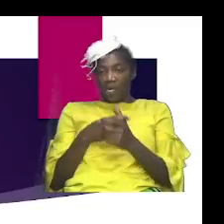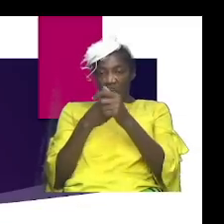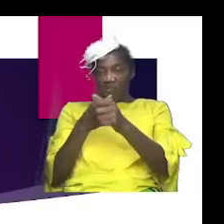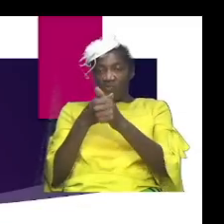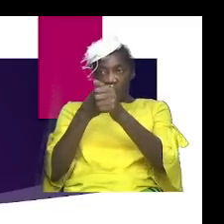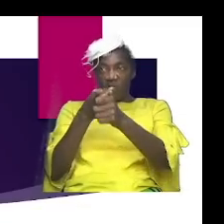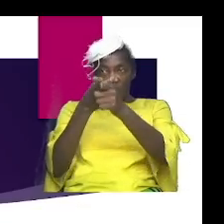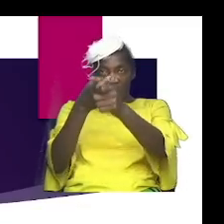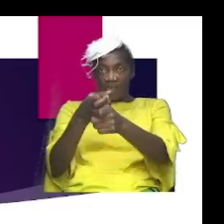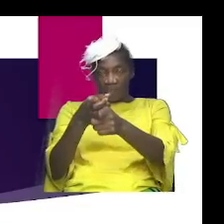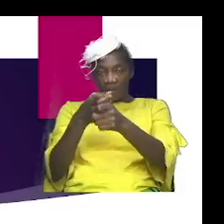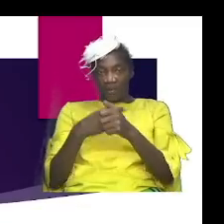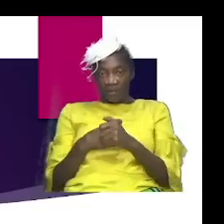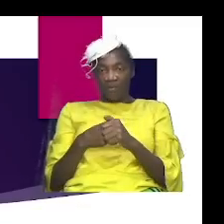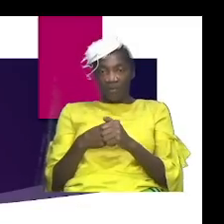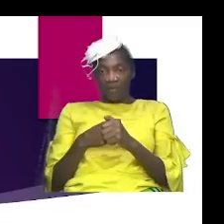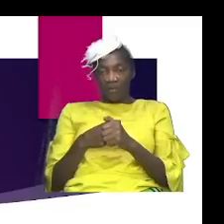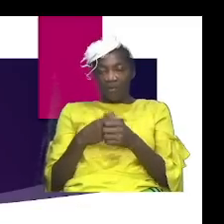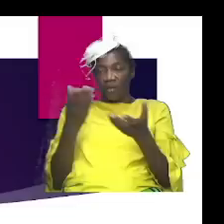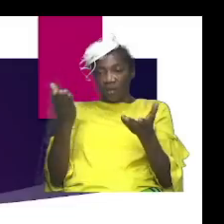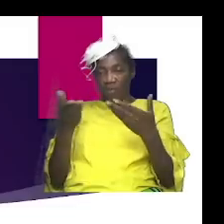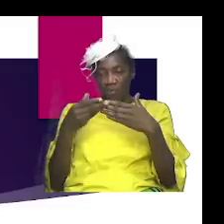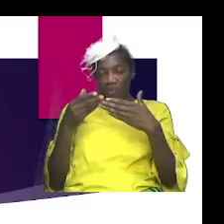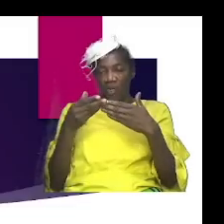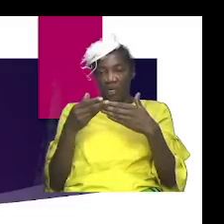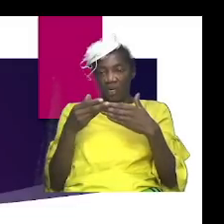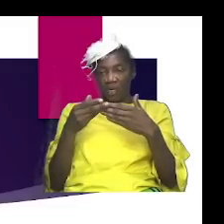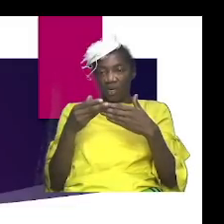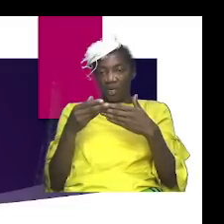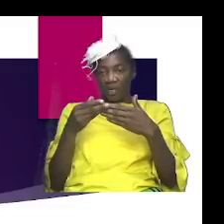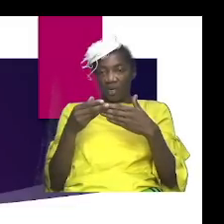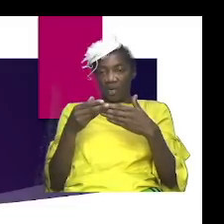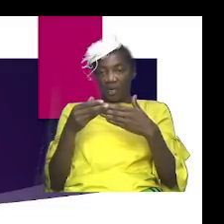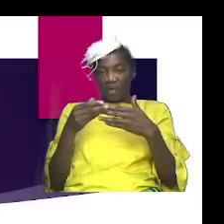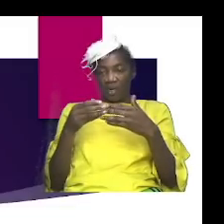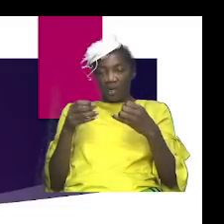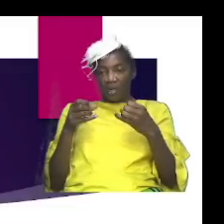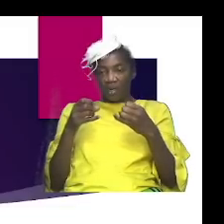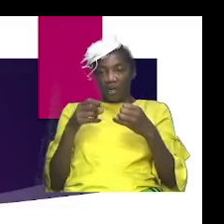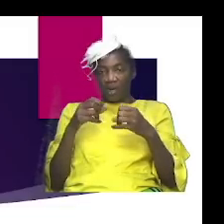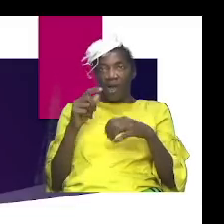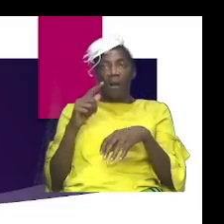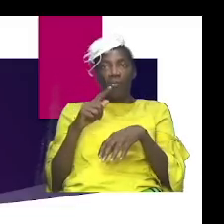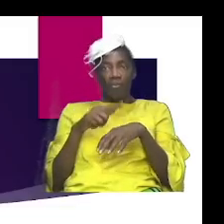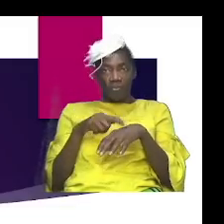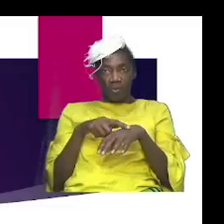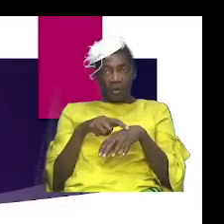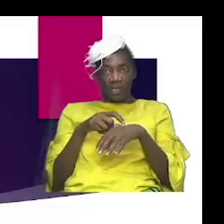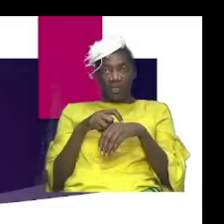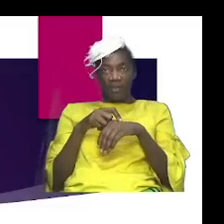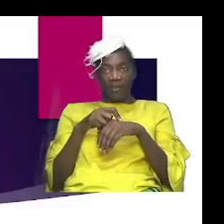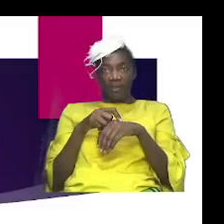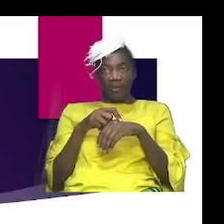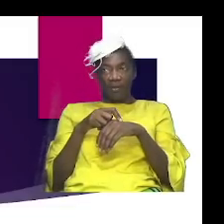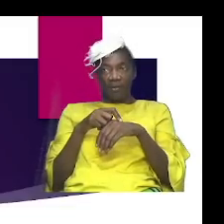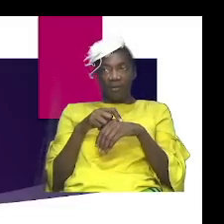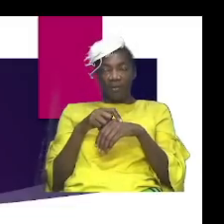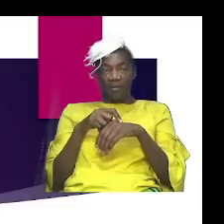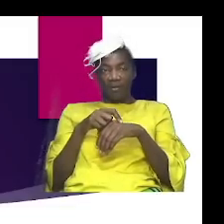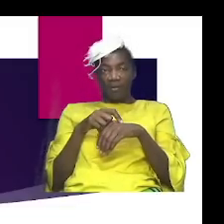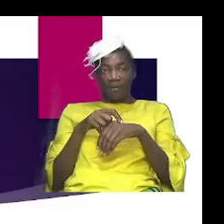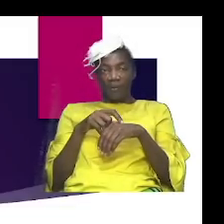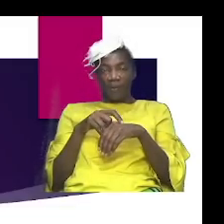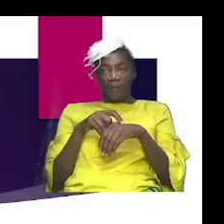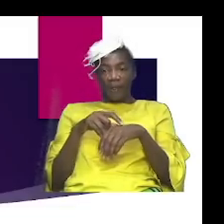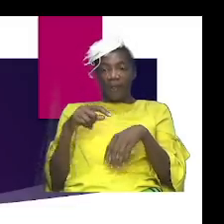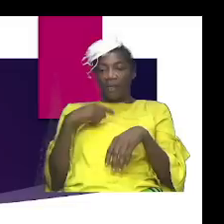kind of using it to bring across the point, right? So it's not a real Olympic, but it brings across exactly